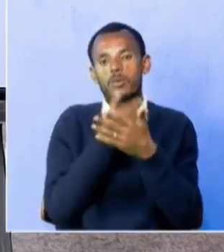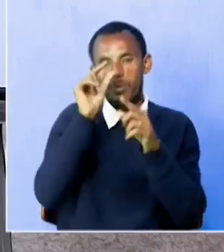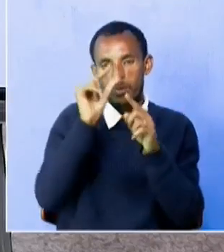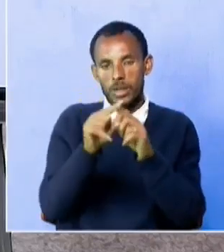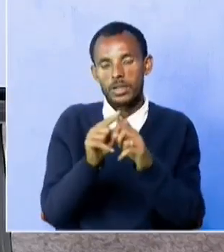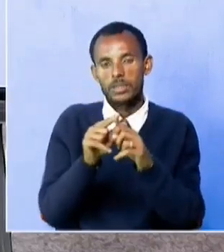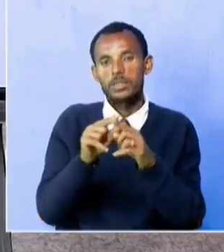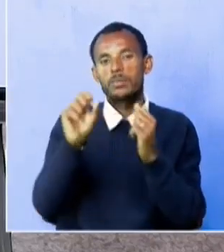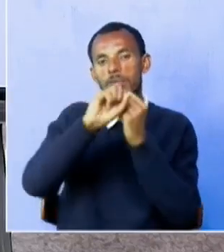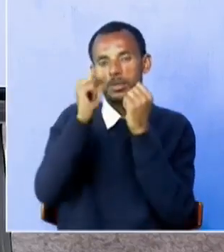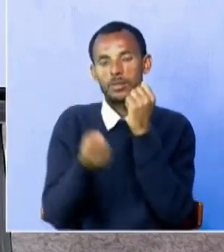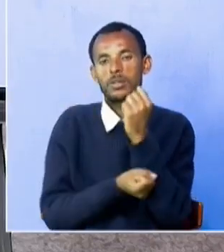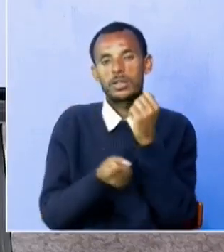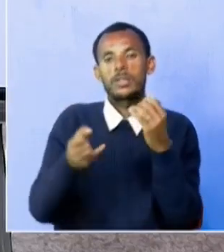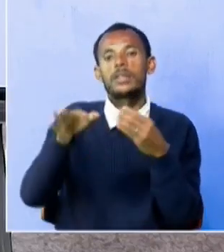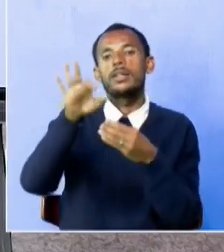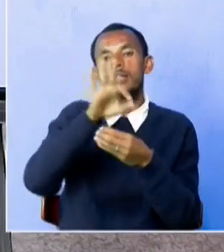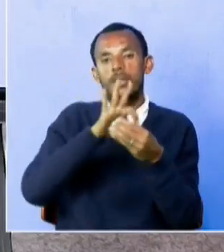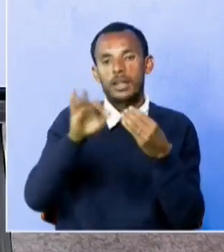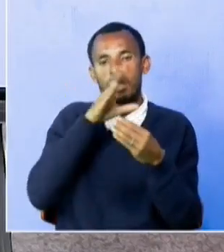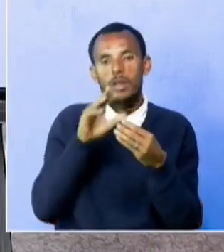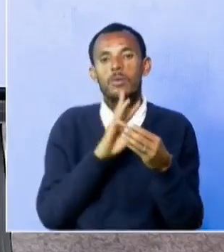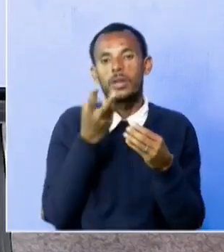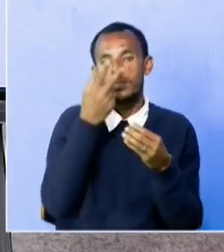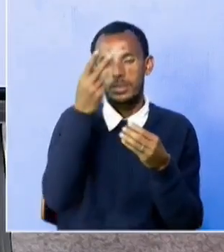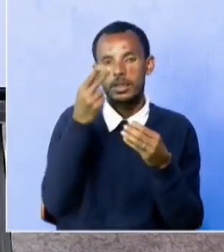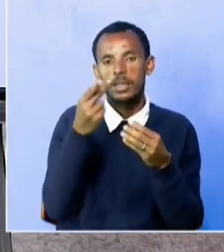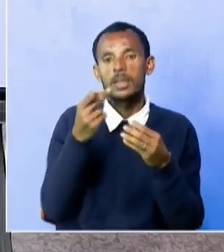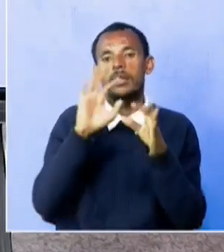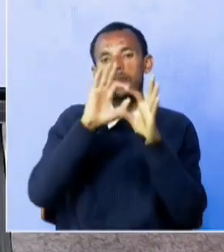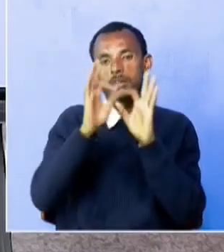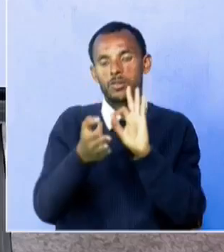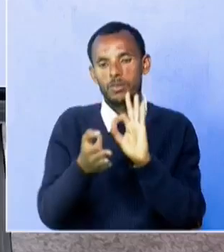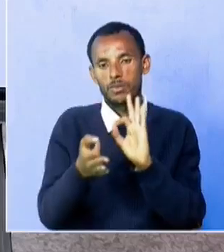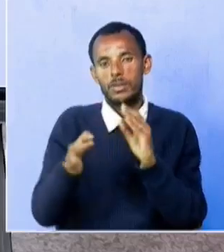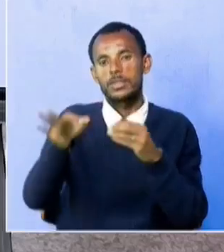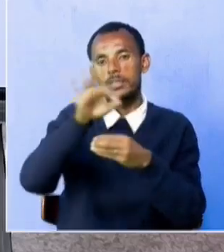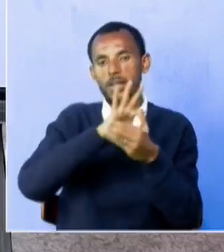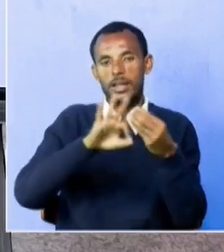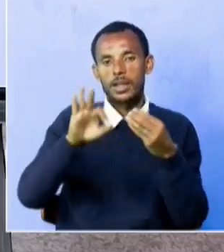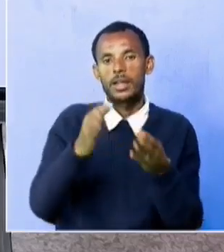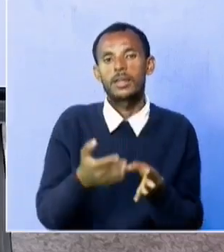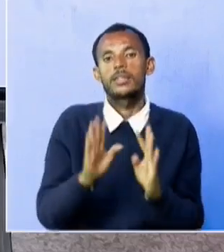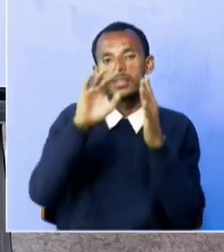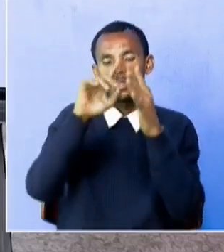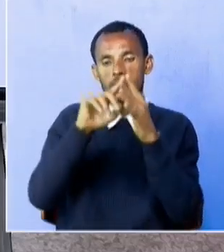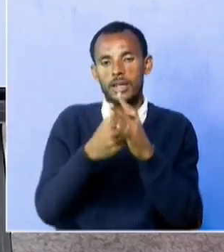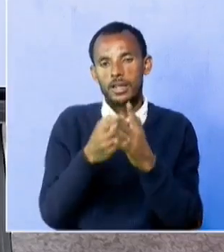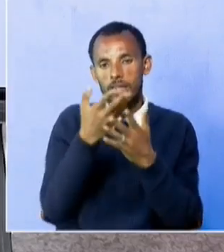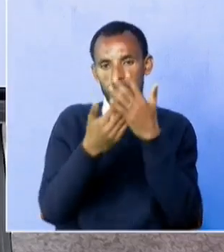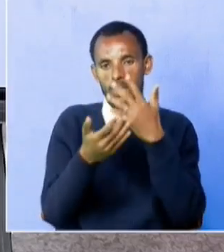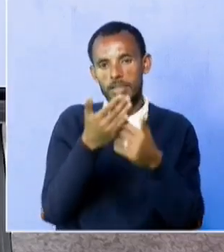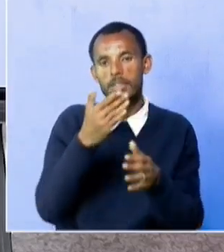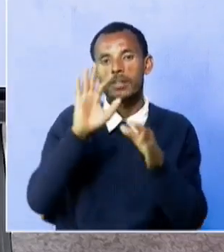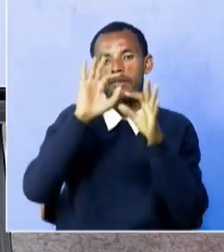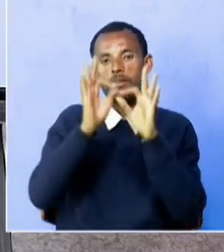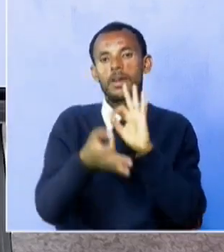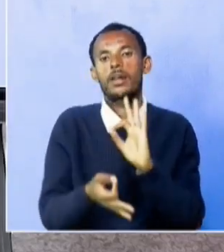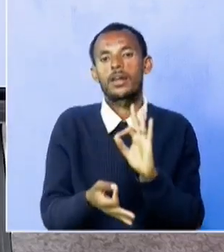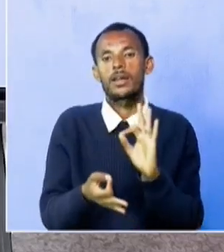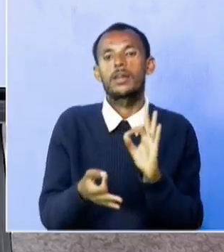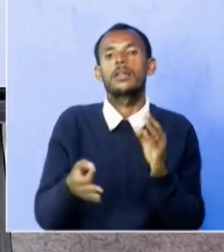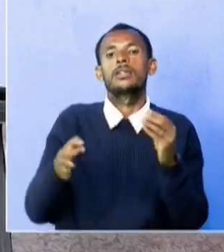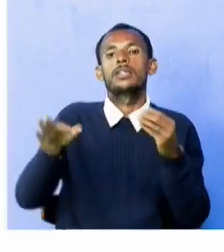circle. We will also see the definition of a circle. Okay, so let us formally start our discussion by defining a